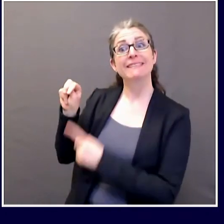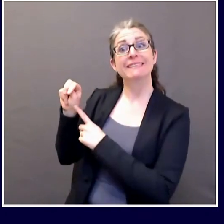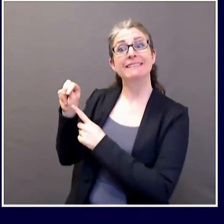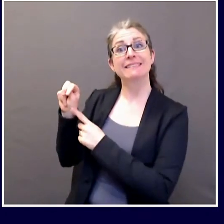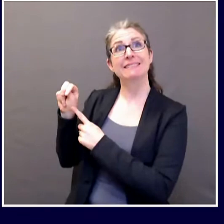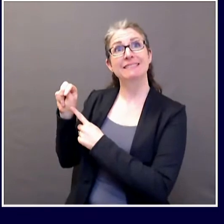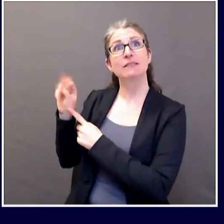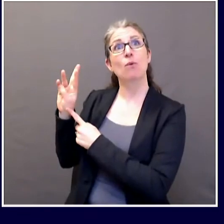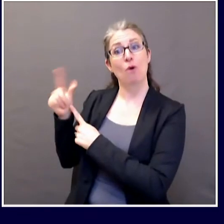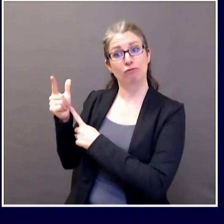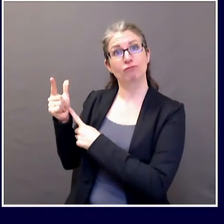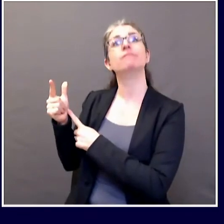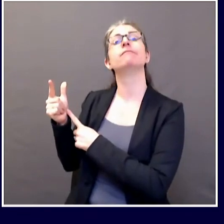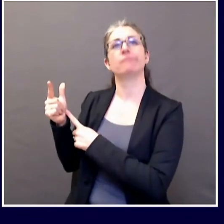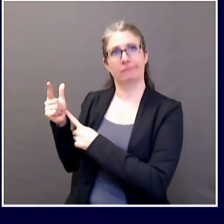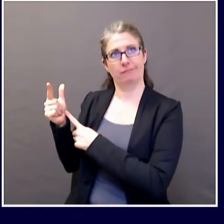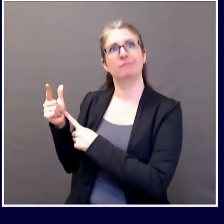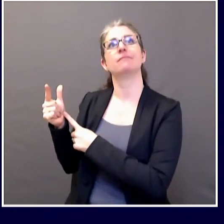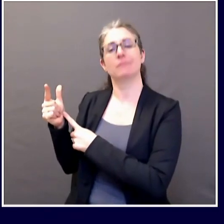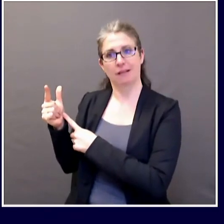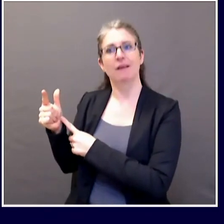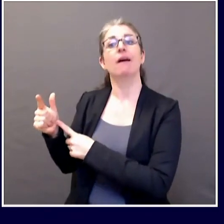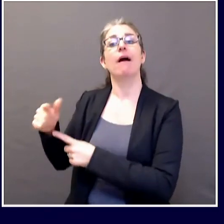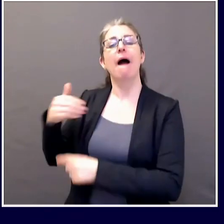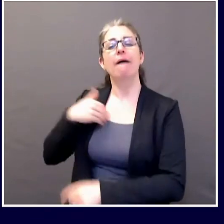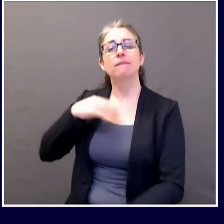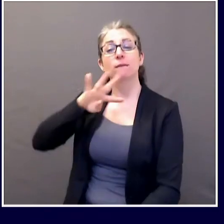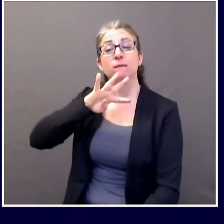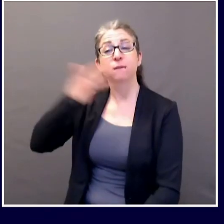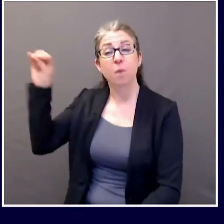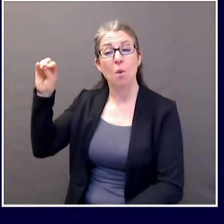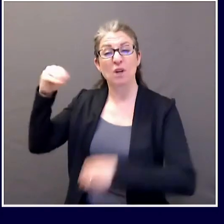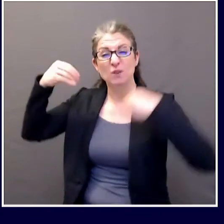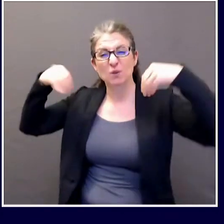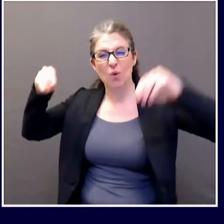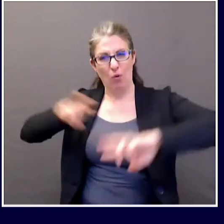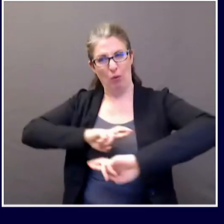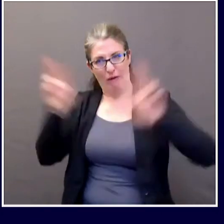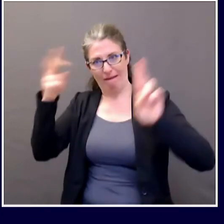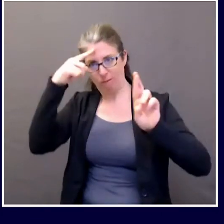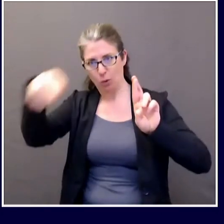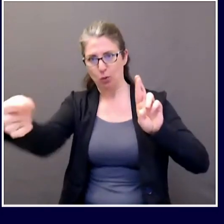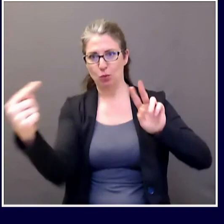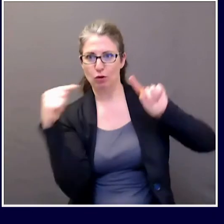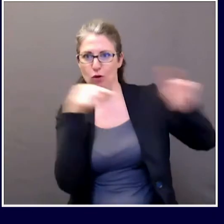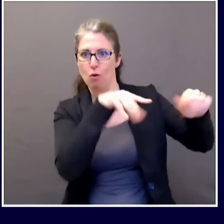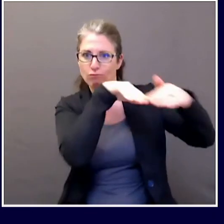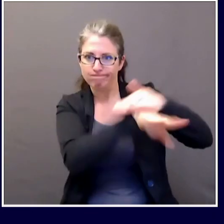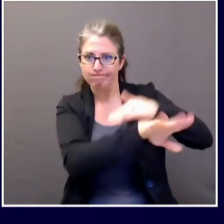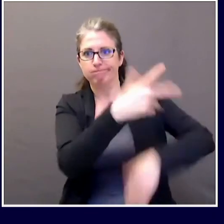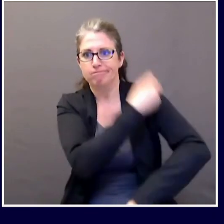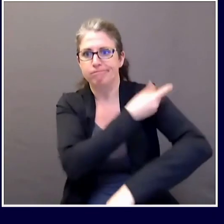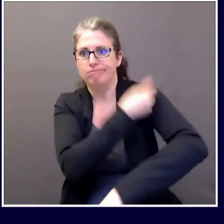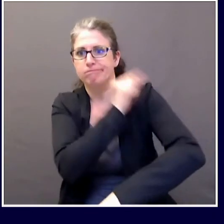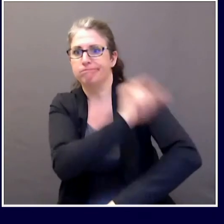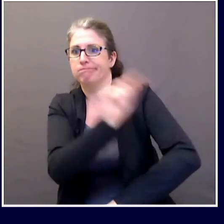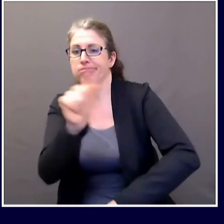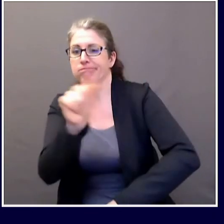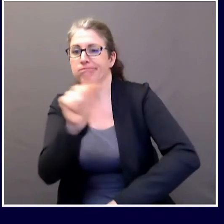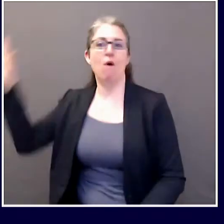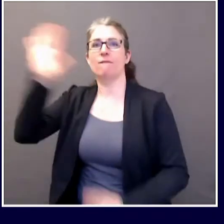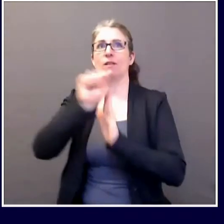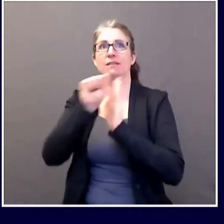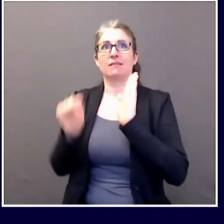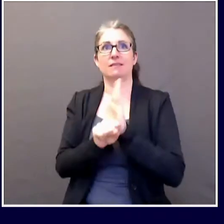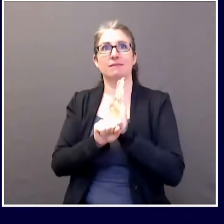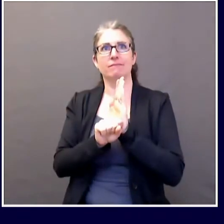Maine. The registration process should be opening at some point today, and the first shots may be